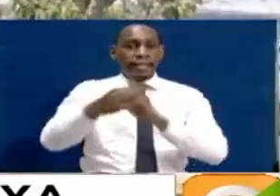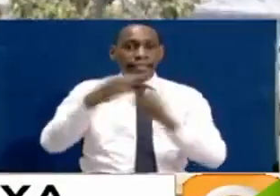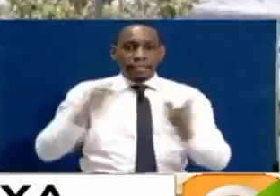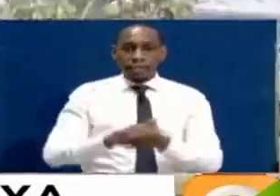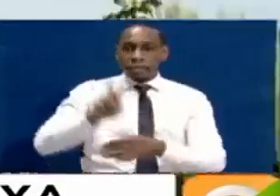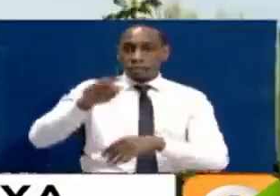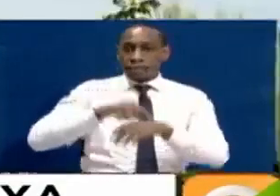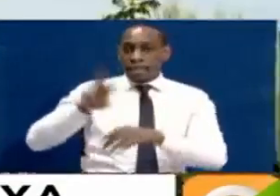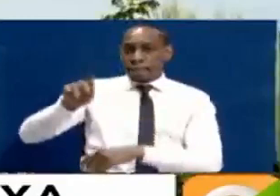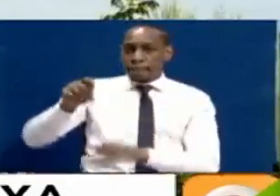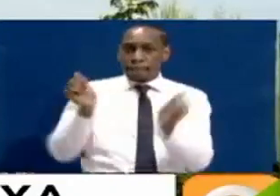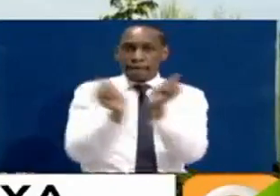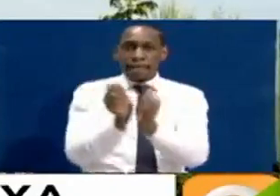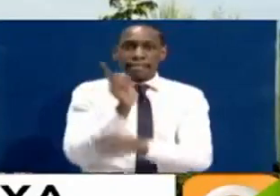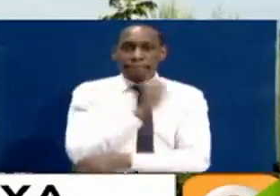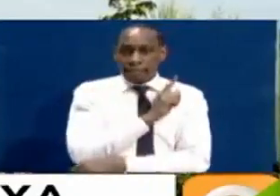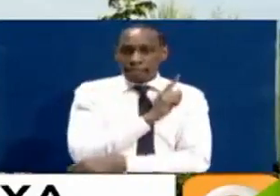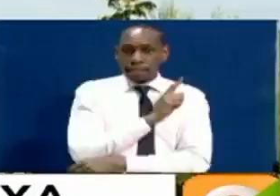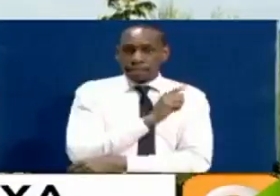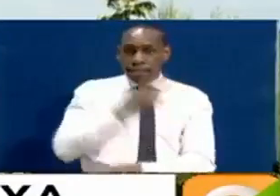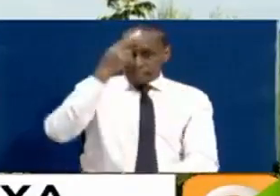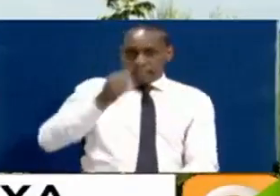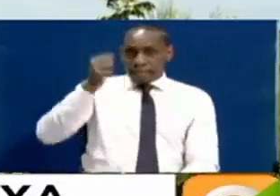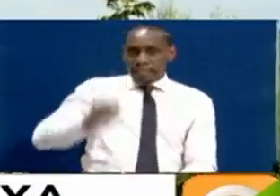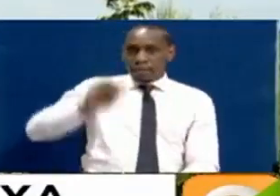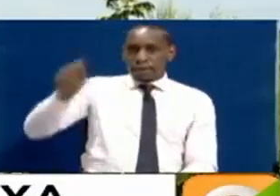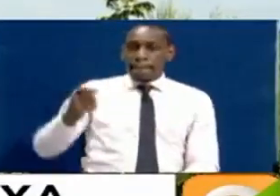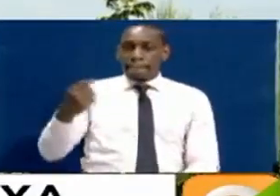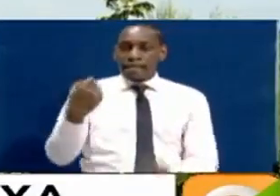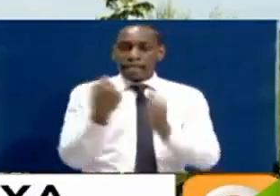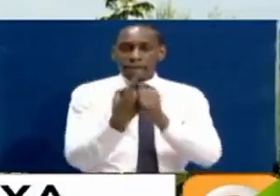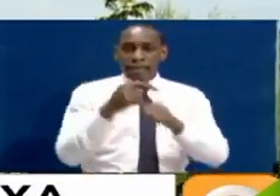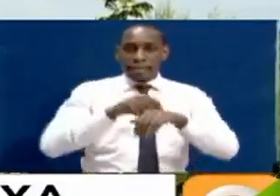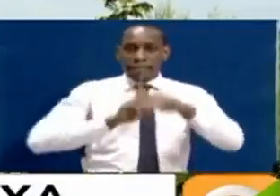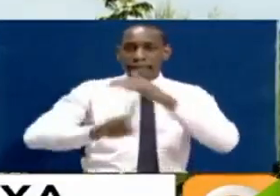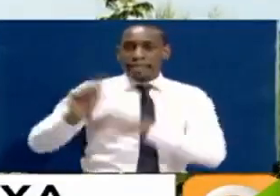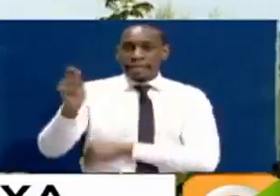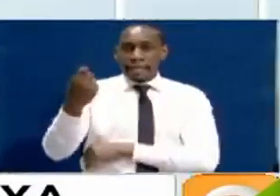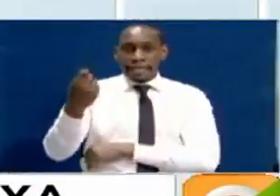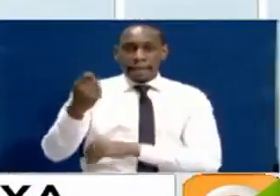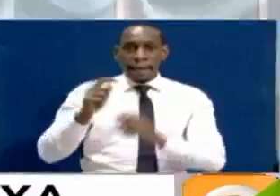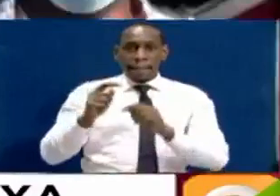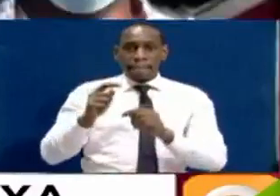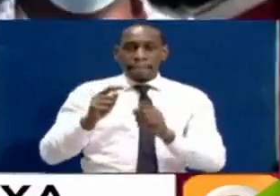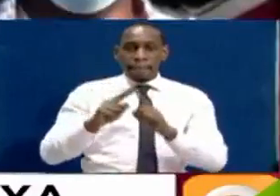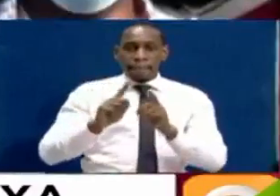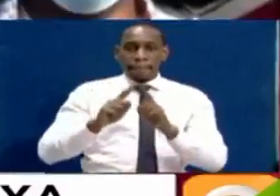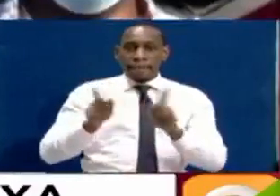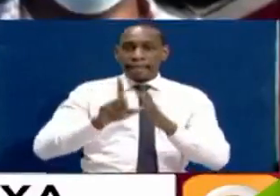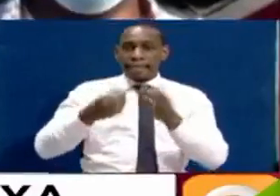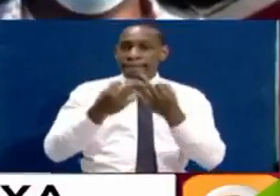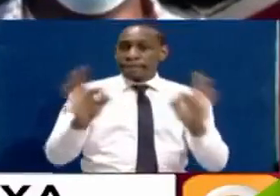The two-time MP was arrested at Ilbissil in Kajiado County in November when he entered the country but was freed.